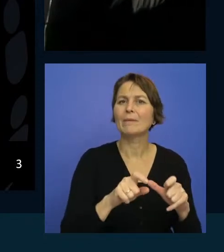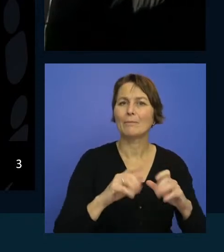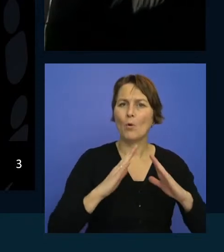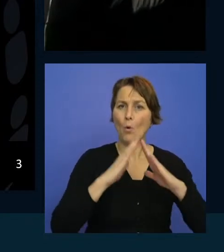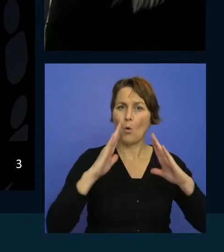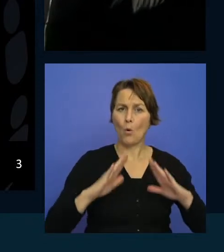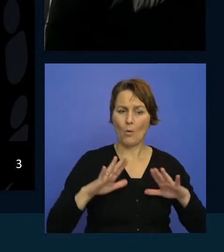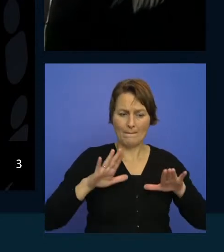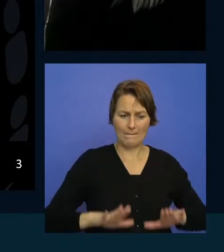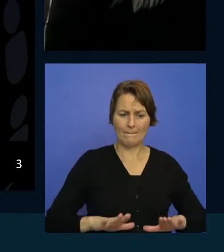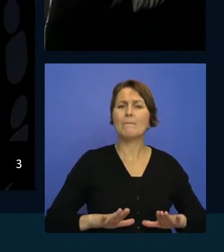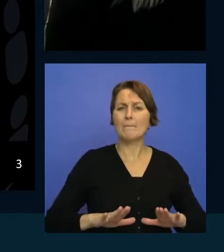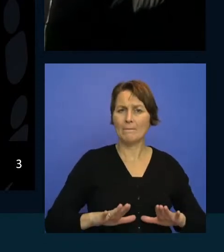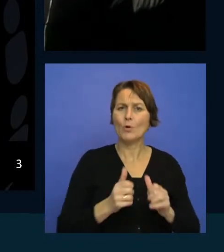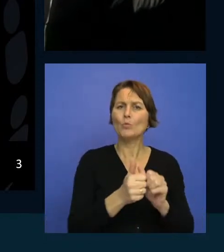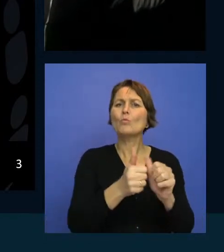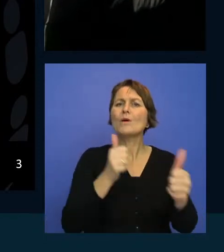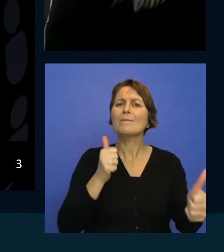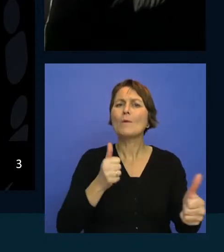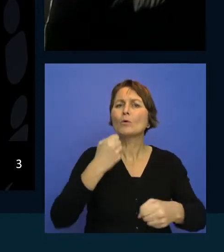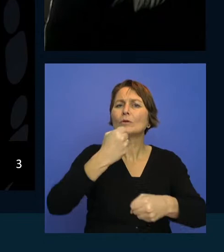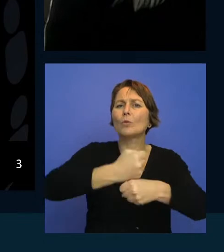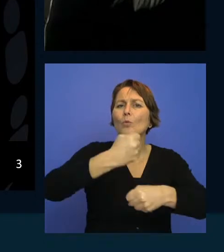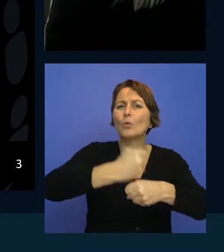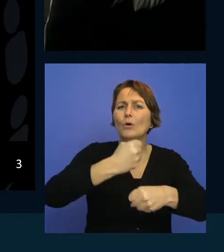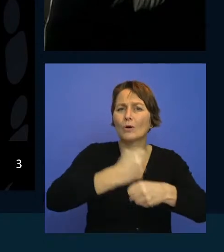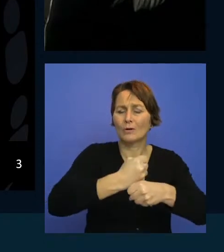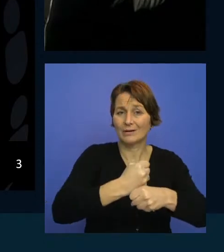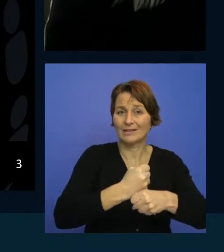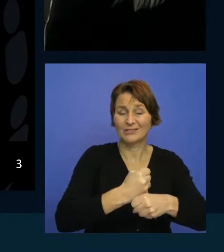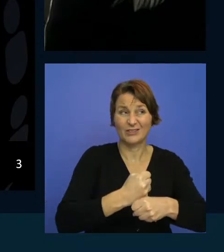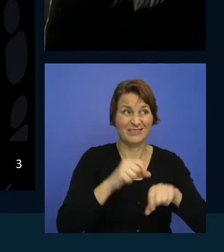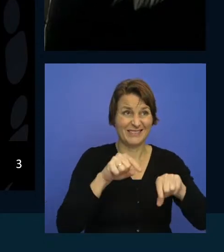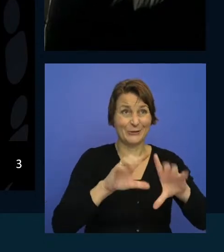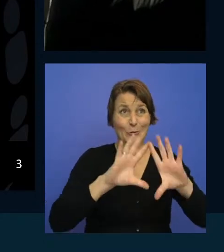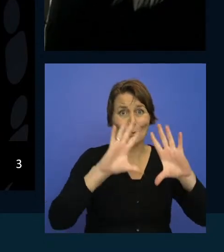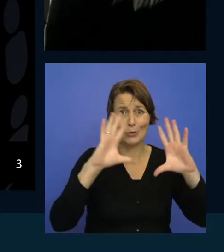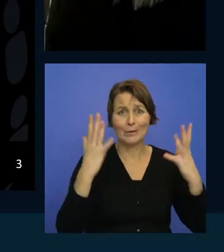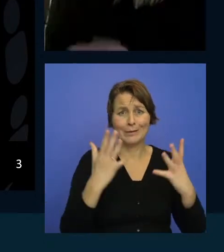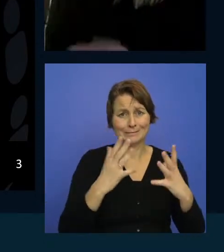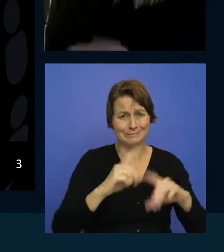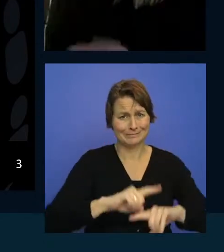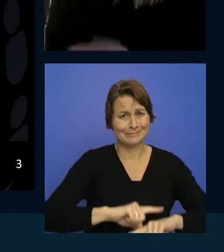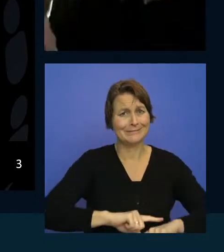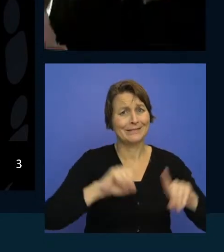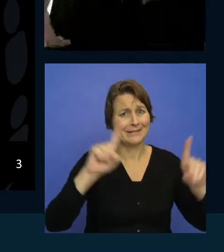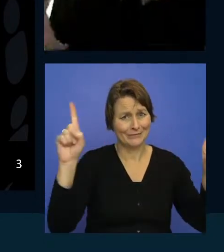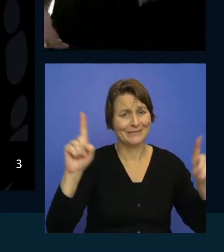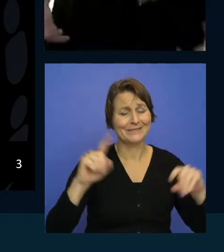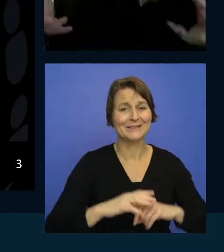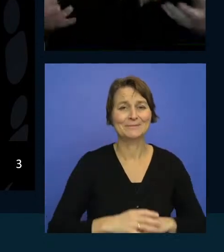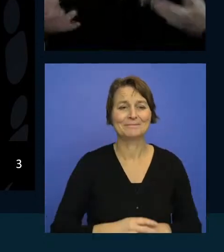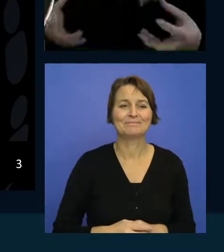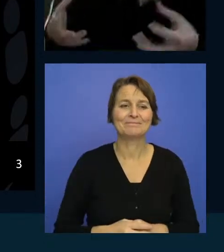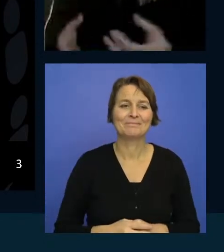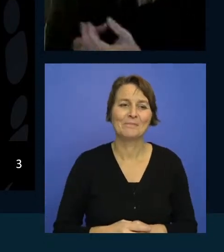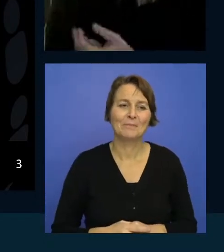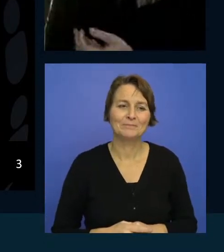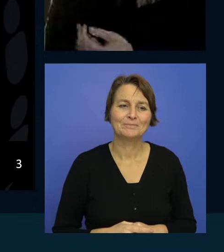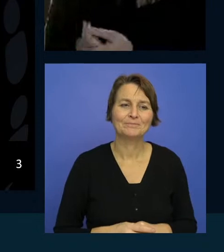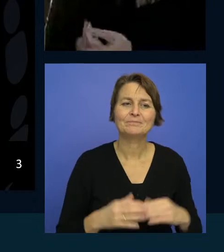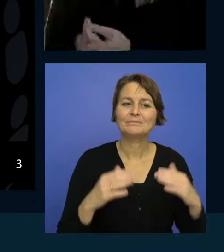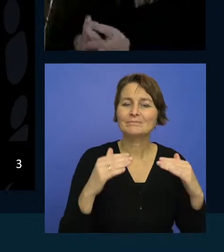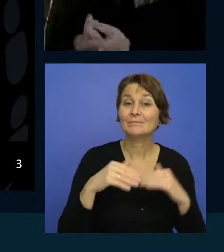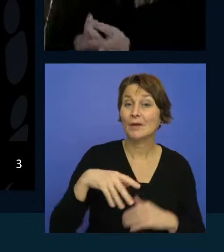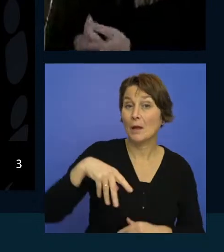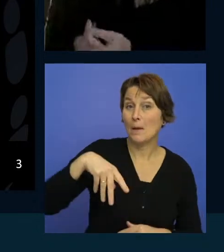And yeah, it's a different world, basically. But Power BI is a really, really